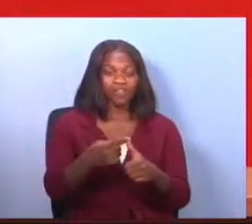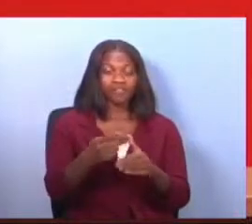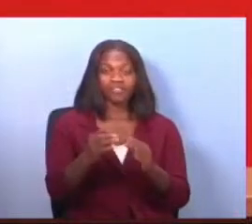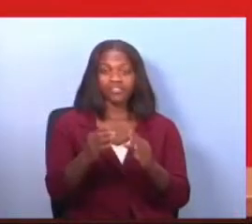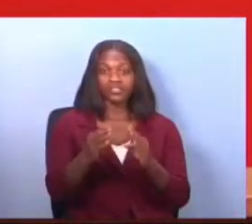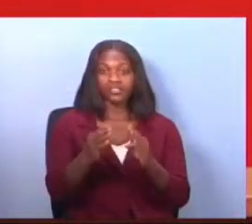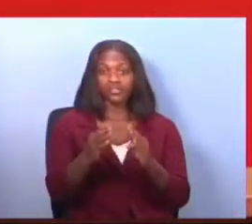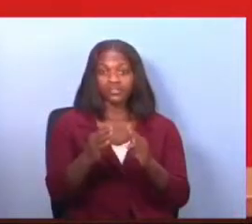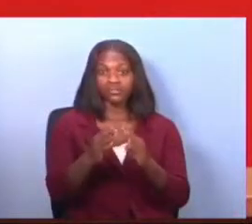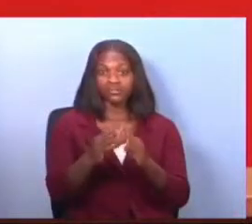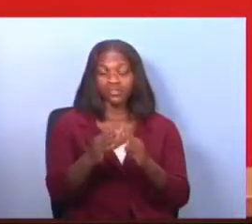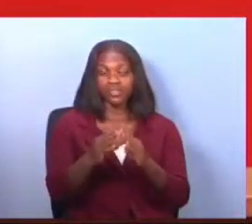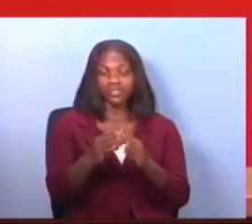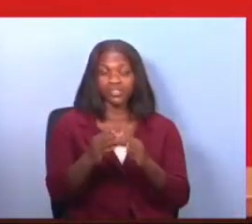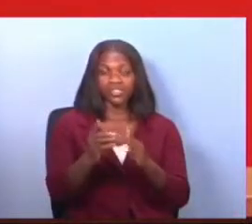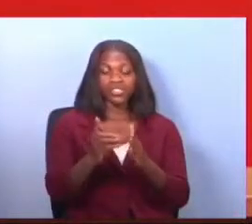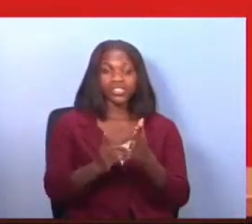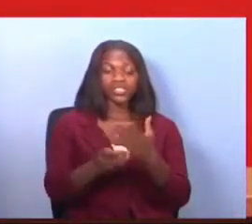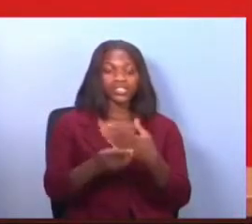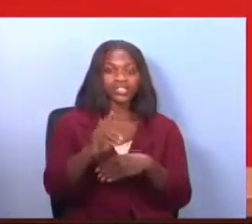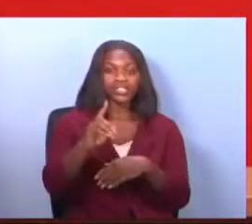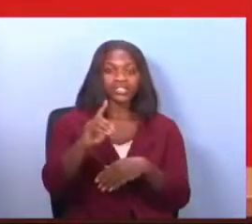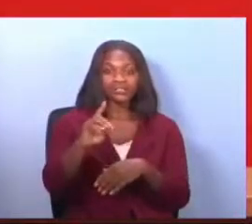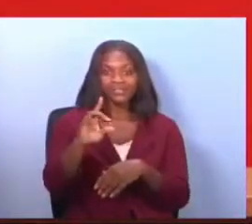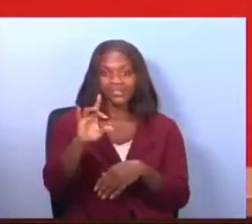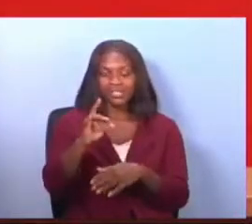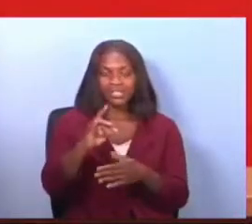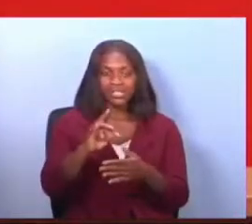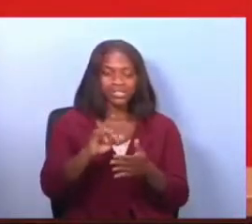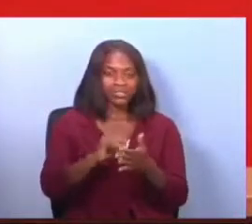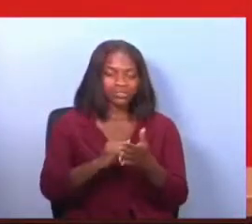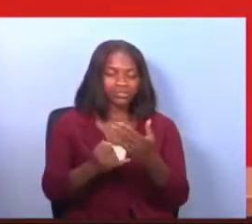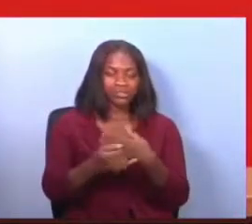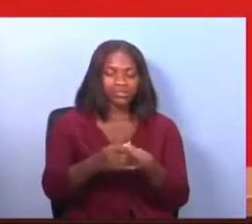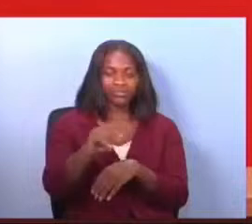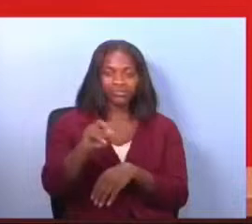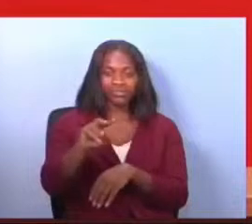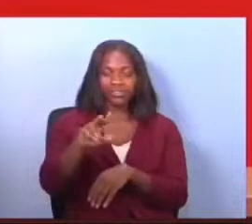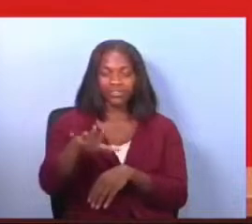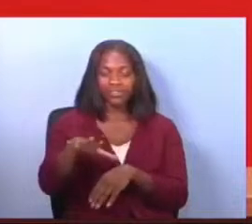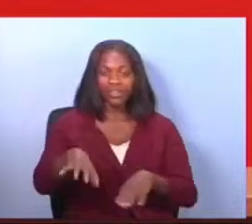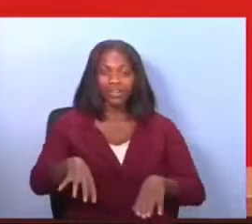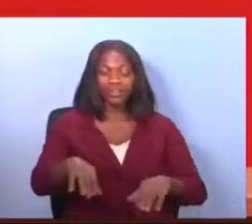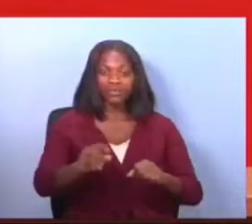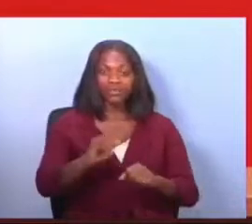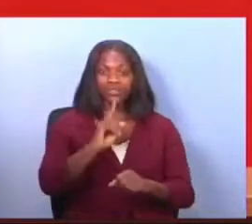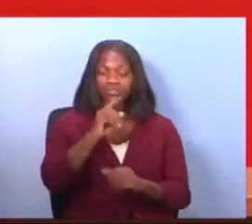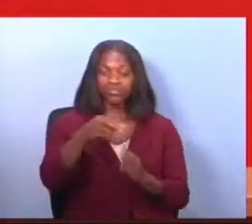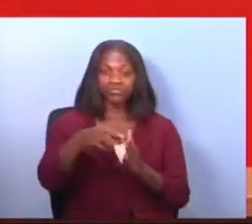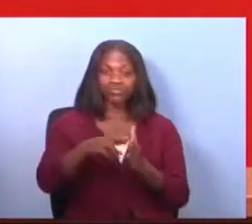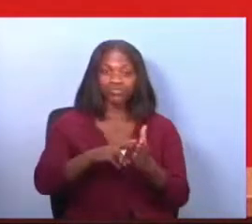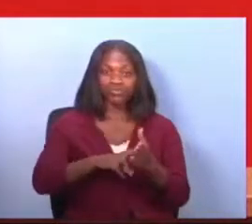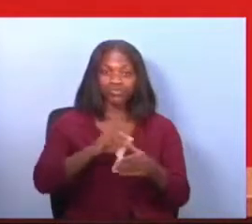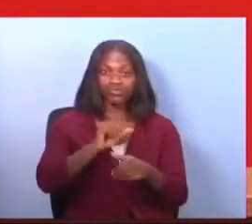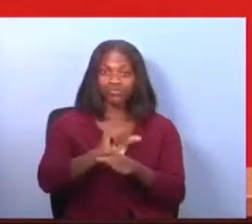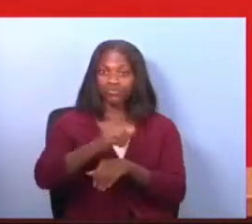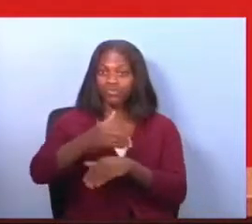January 2025, as corrected, is adopted as the true record of